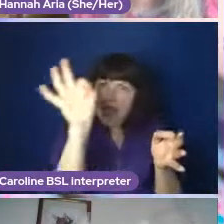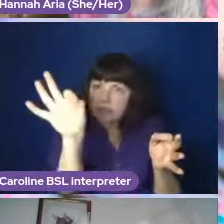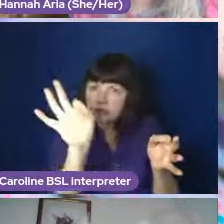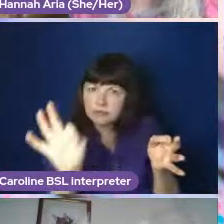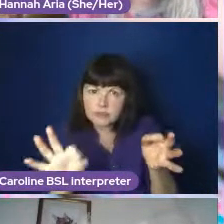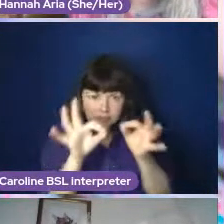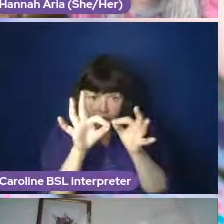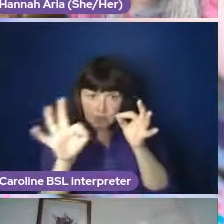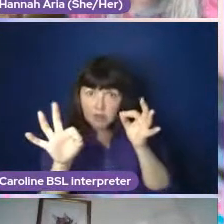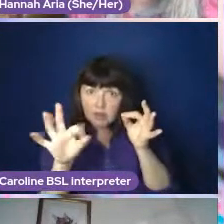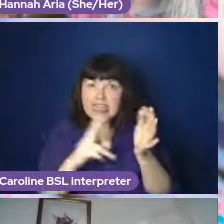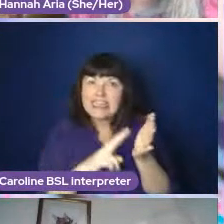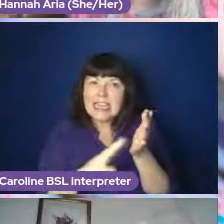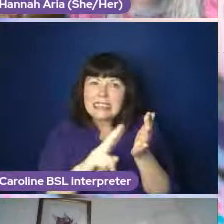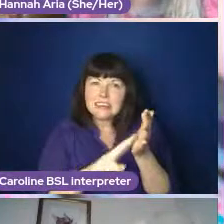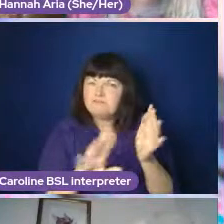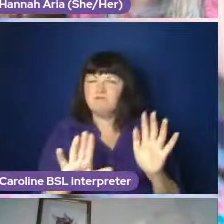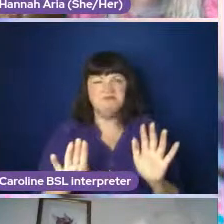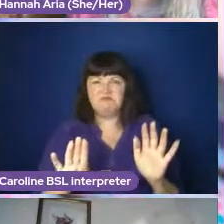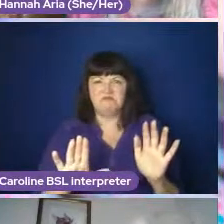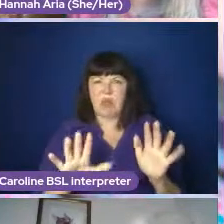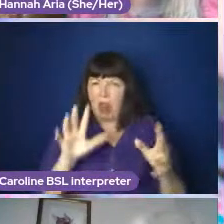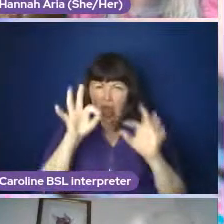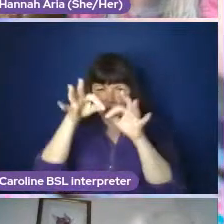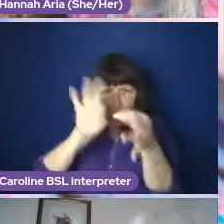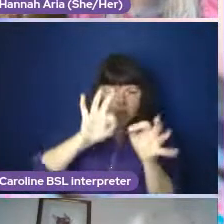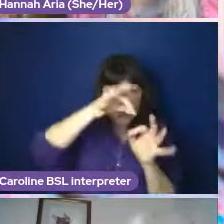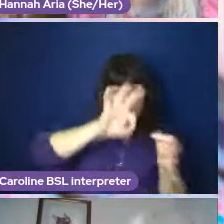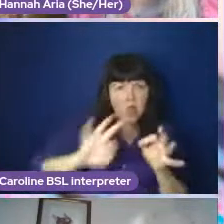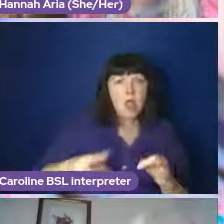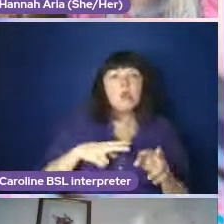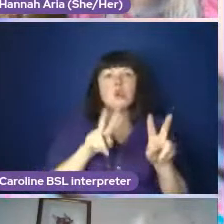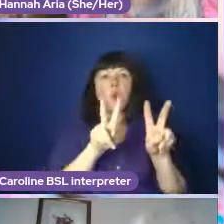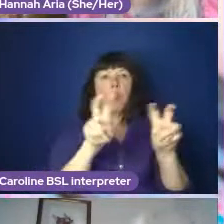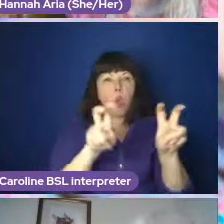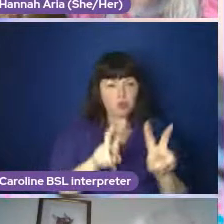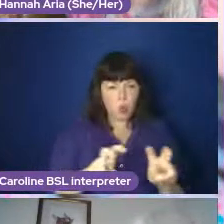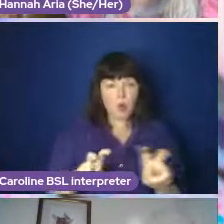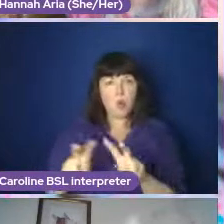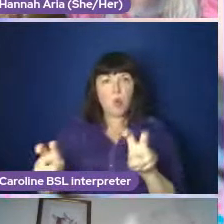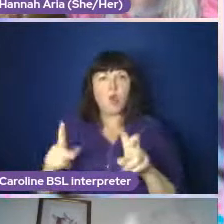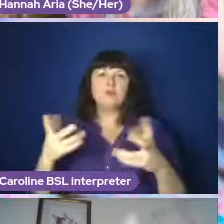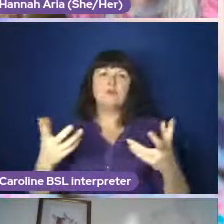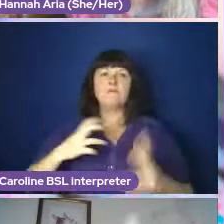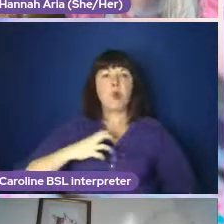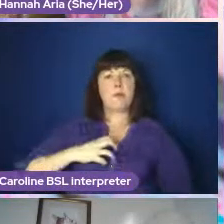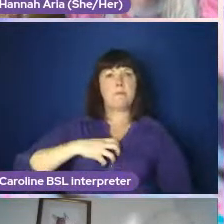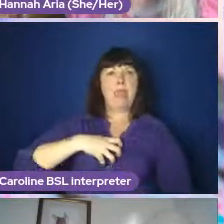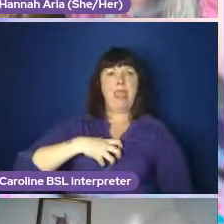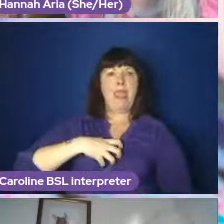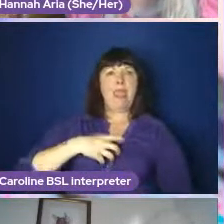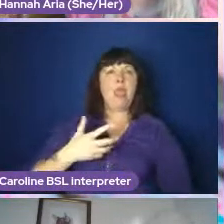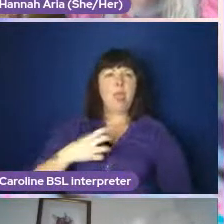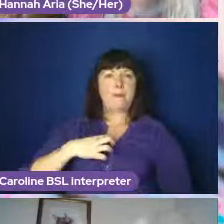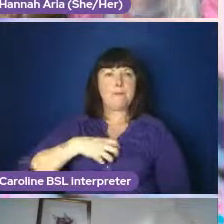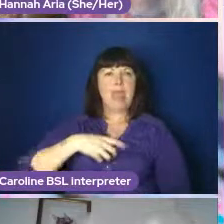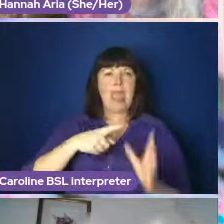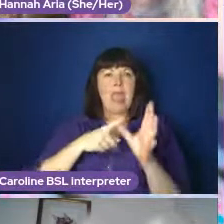up. But these quotes are my favourite from Maya Angelou. She is such an amazing